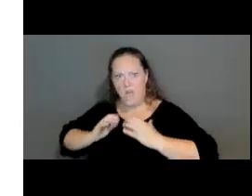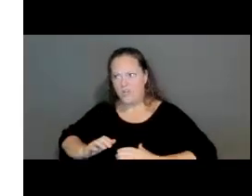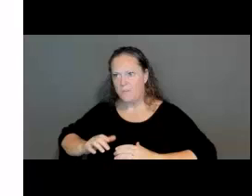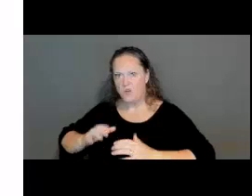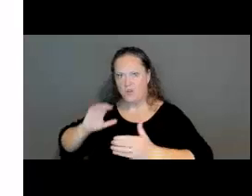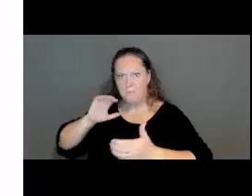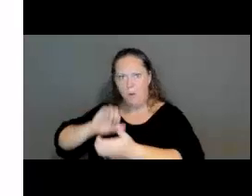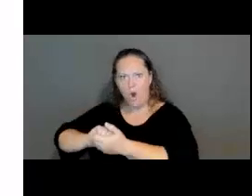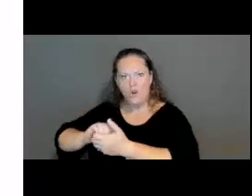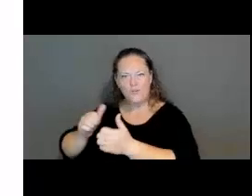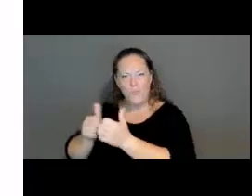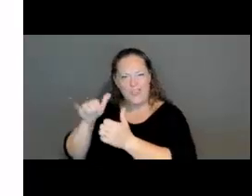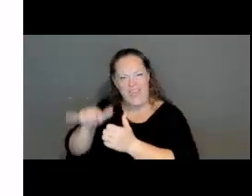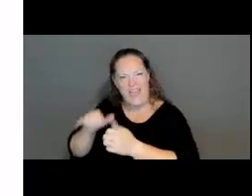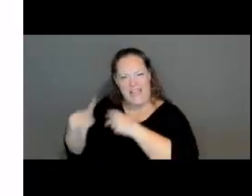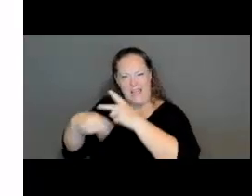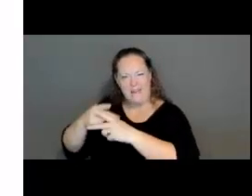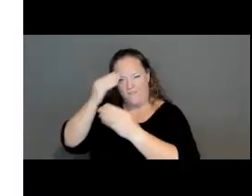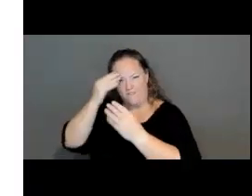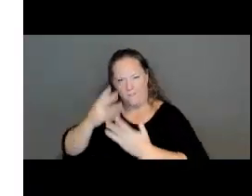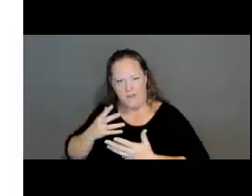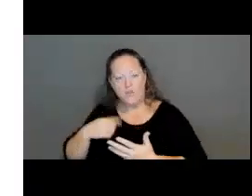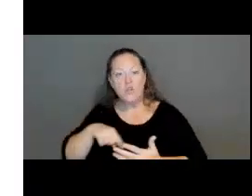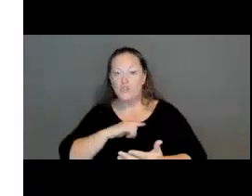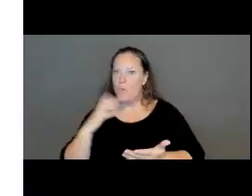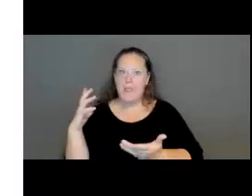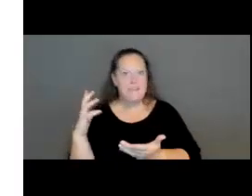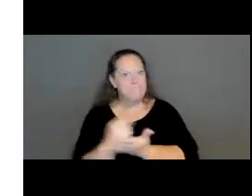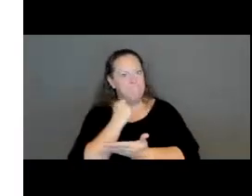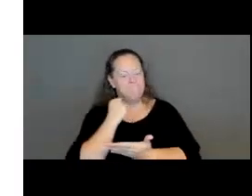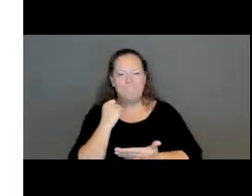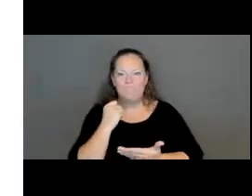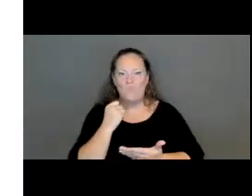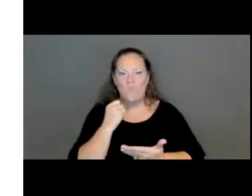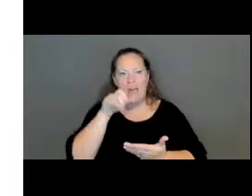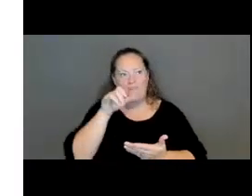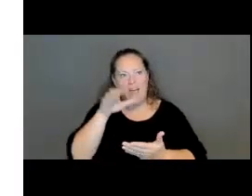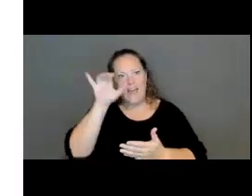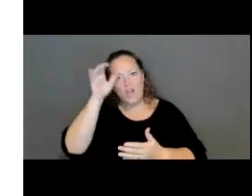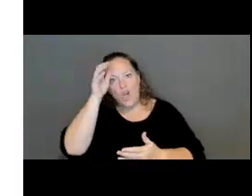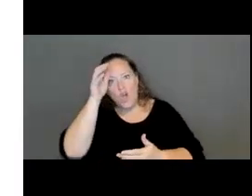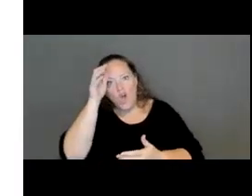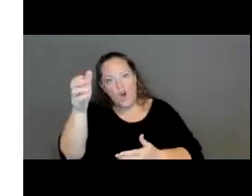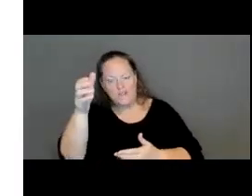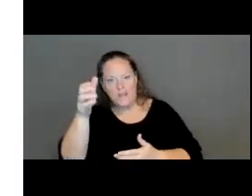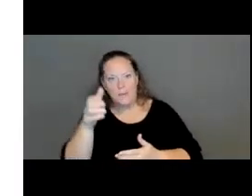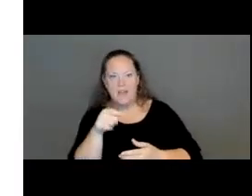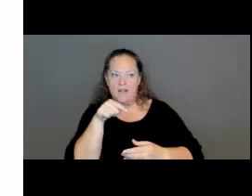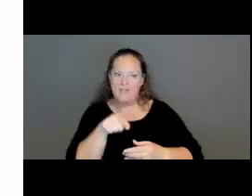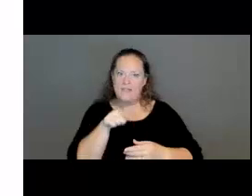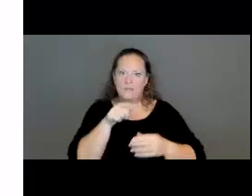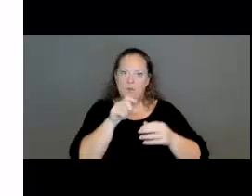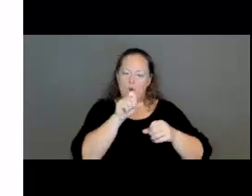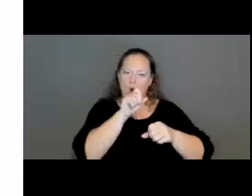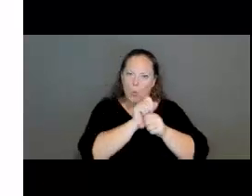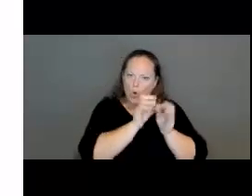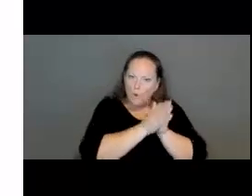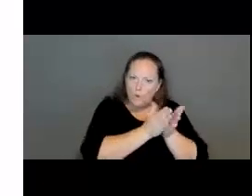So we took advantage of the concept of this workbook, this adaptation